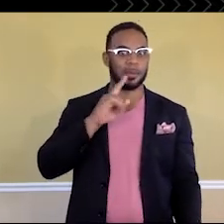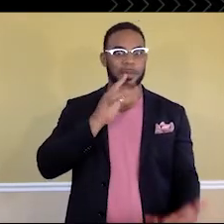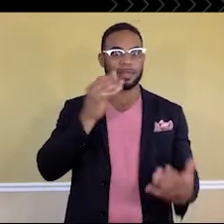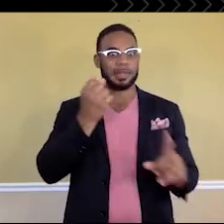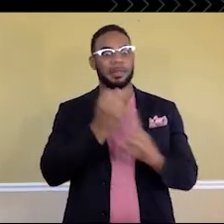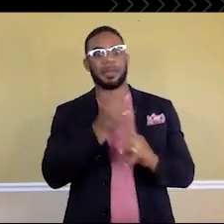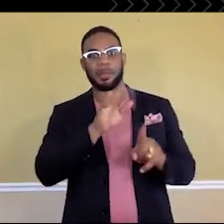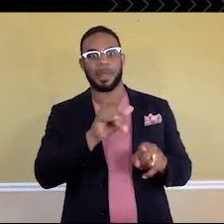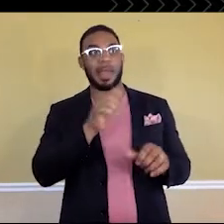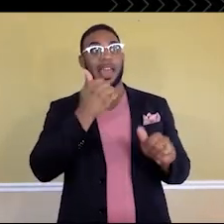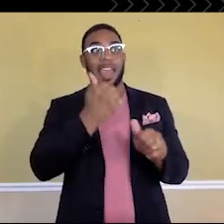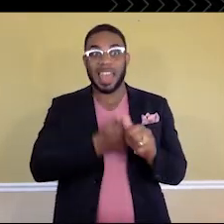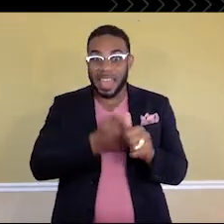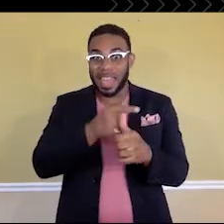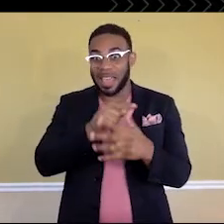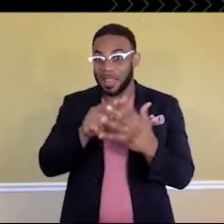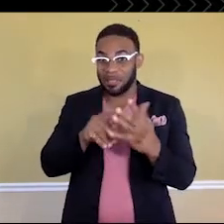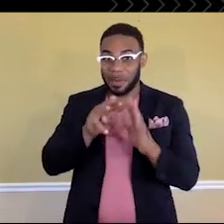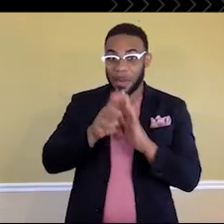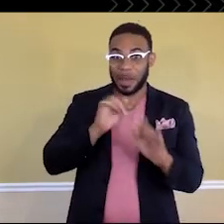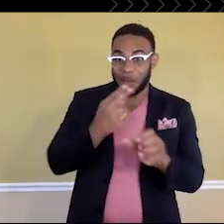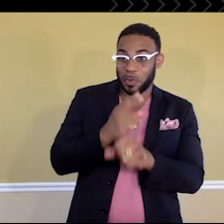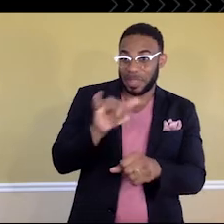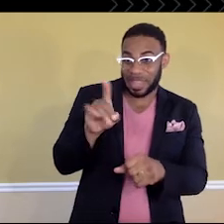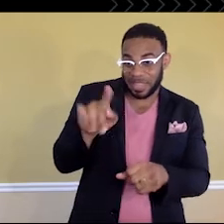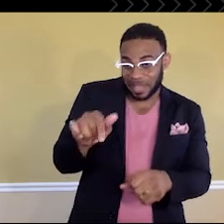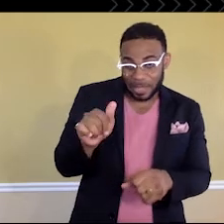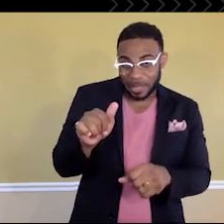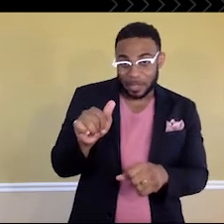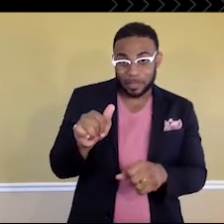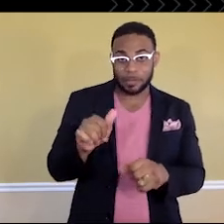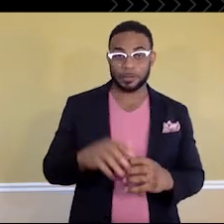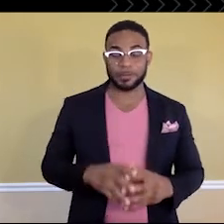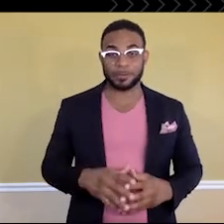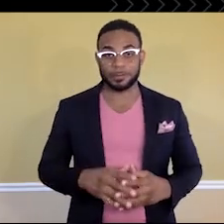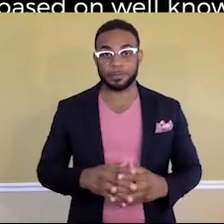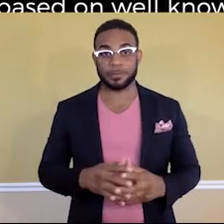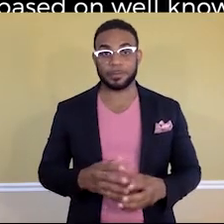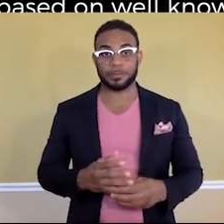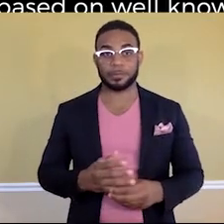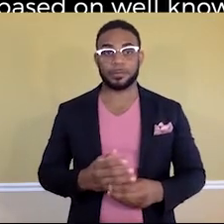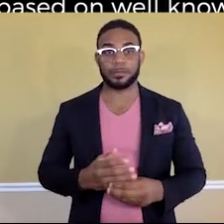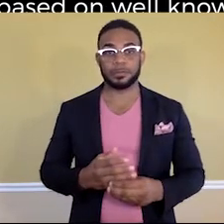be impacted by every single model that uses that data to train.